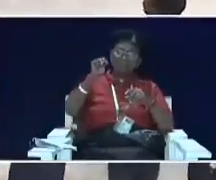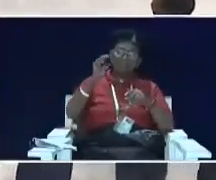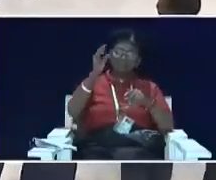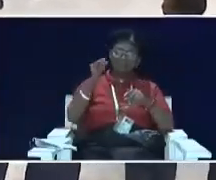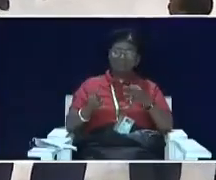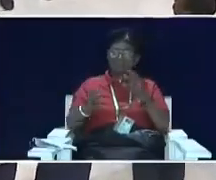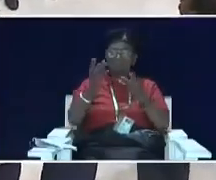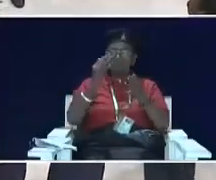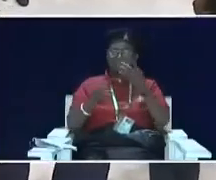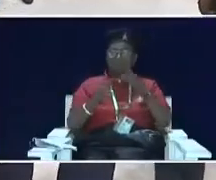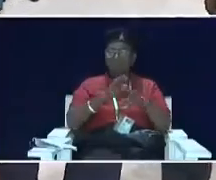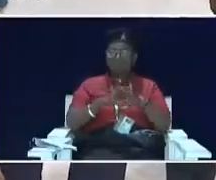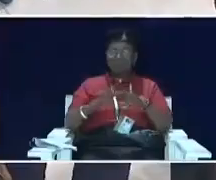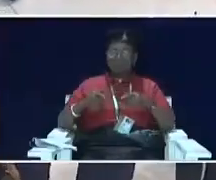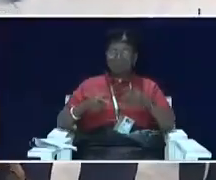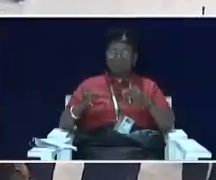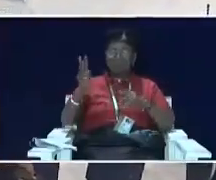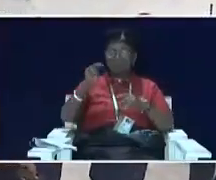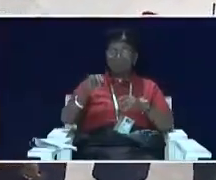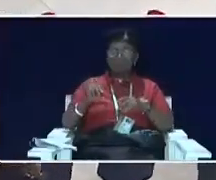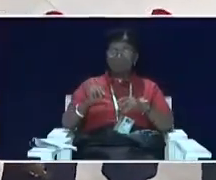And don't let them ever backslide again.